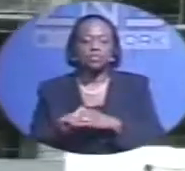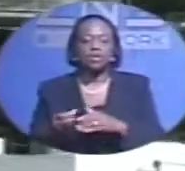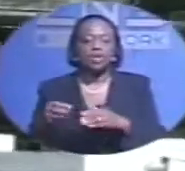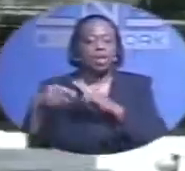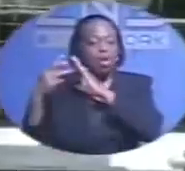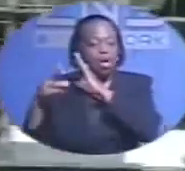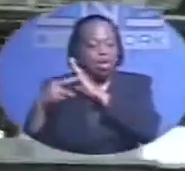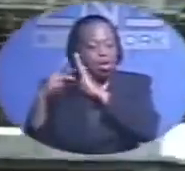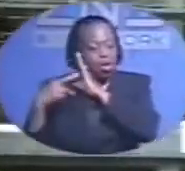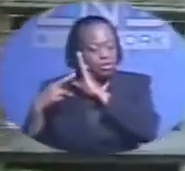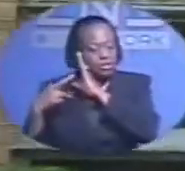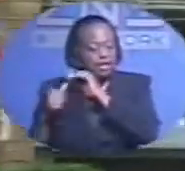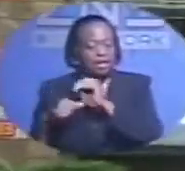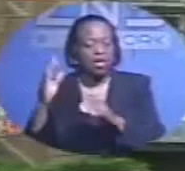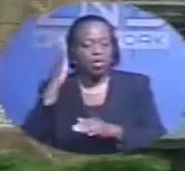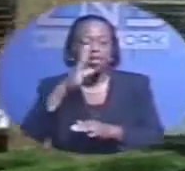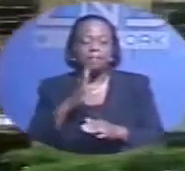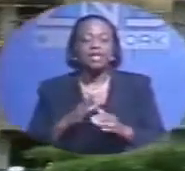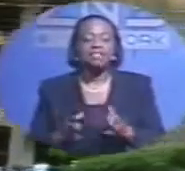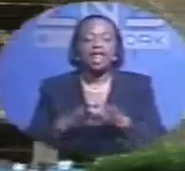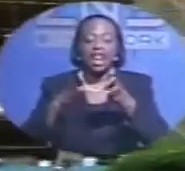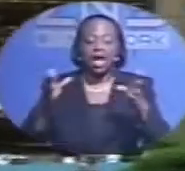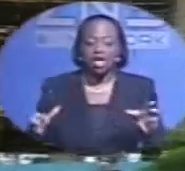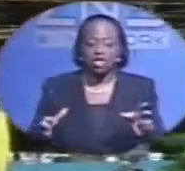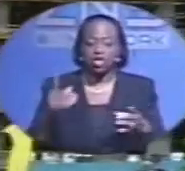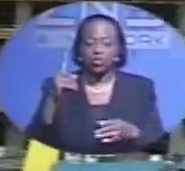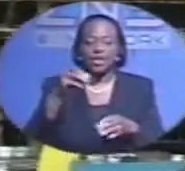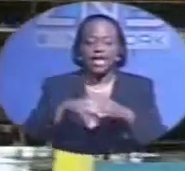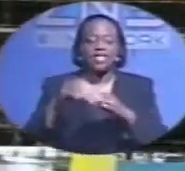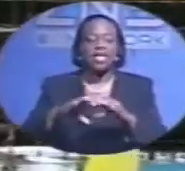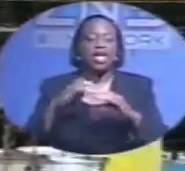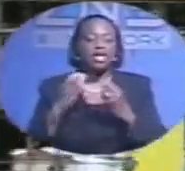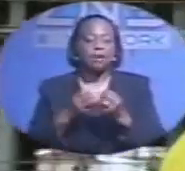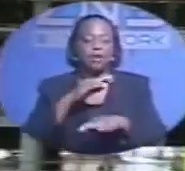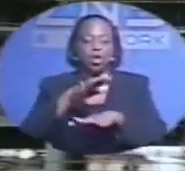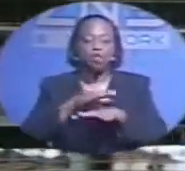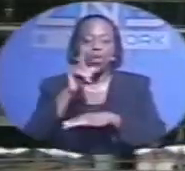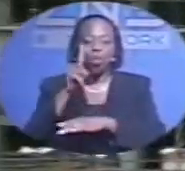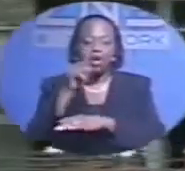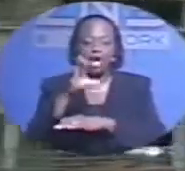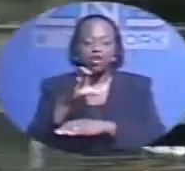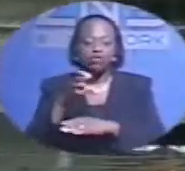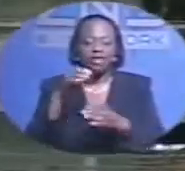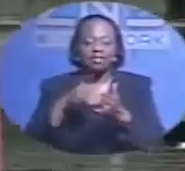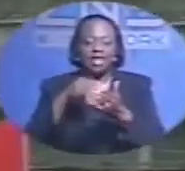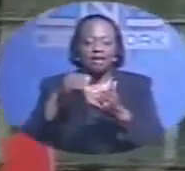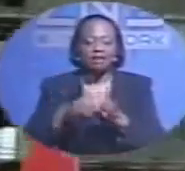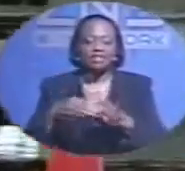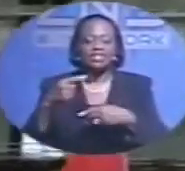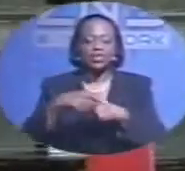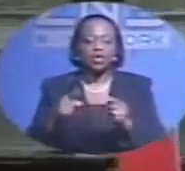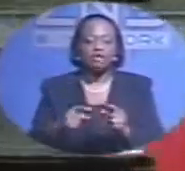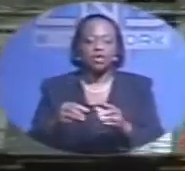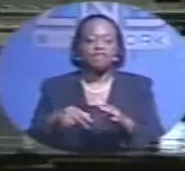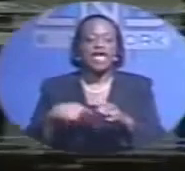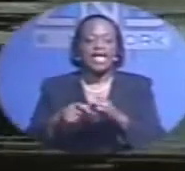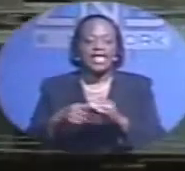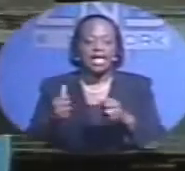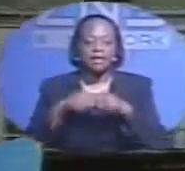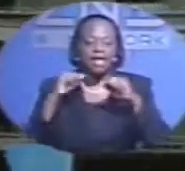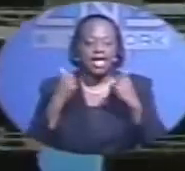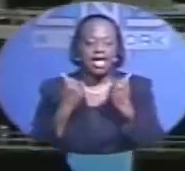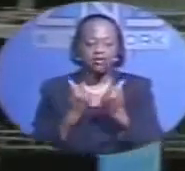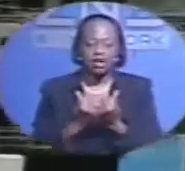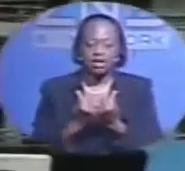will host the largest casino floor in the Caribbean with over 100,000 square feet of gaming area and is expected to compete with